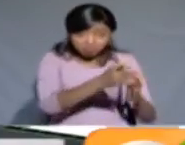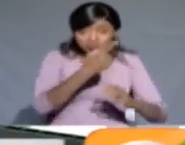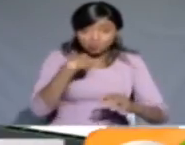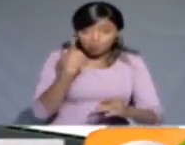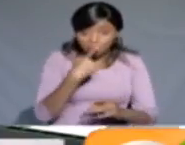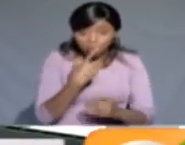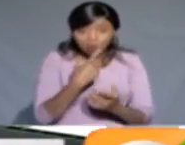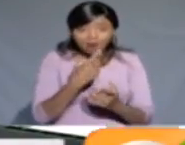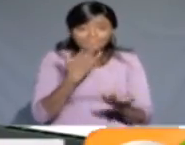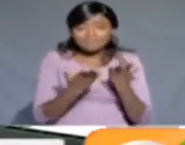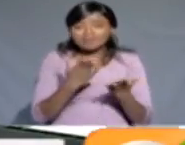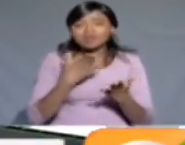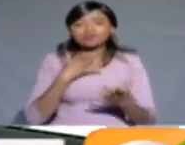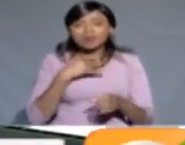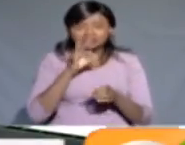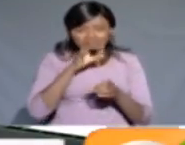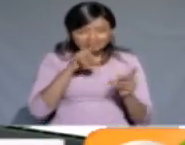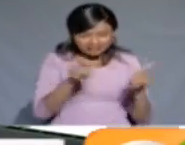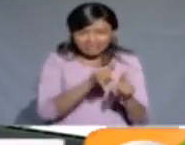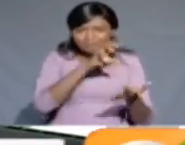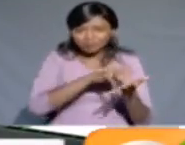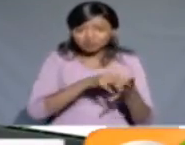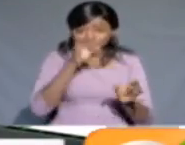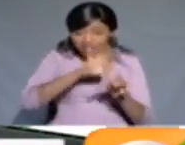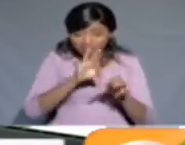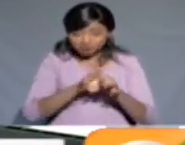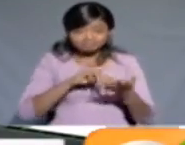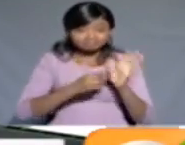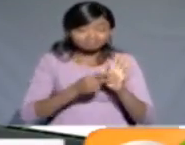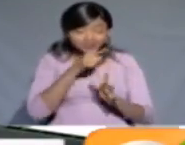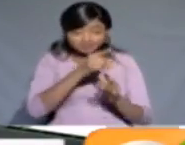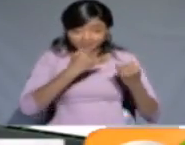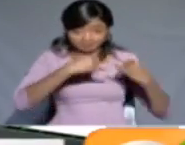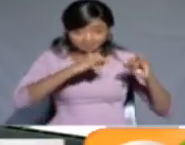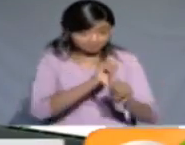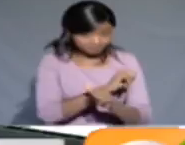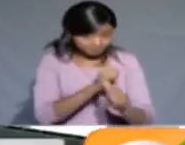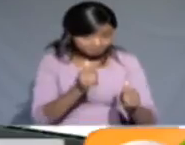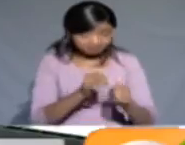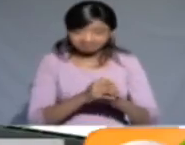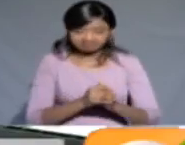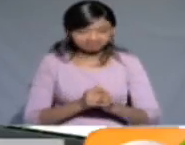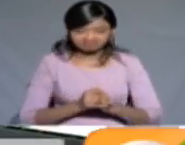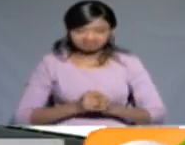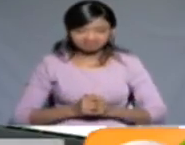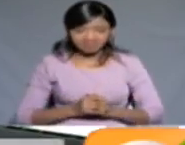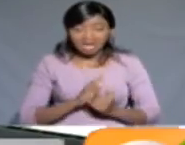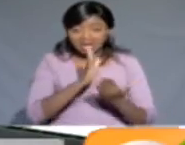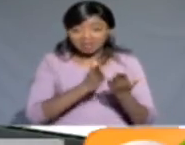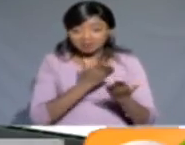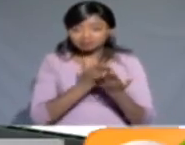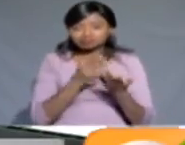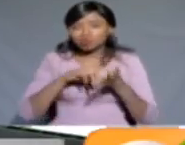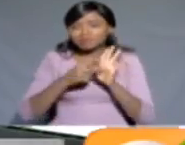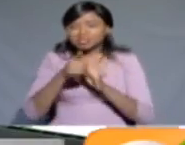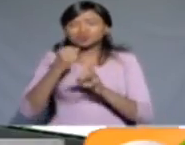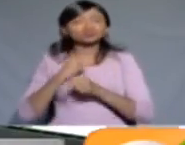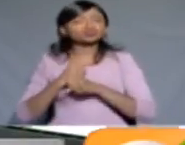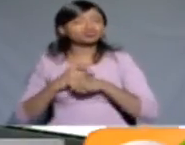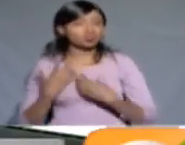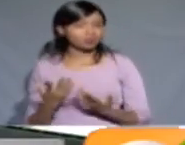for the same seat during the election to initiate this petition. So, just how do you go about it?